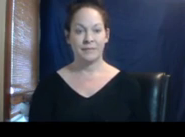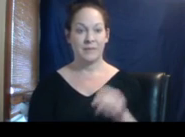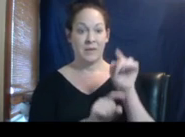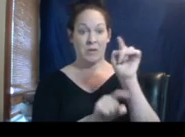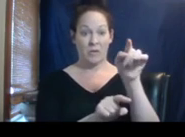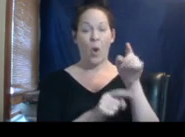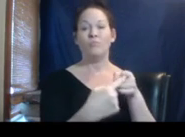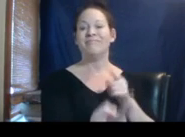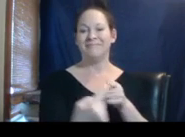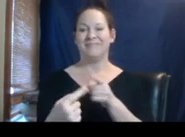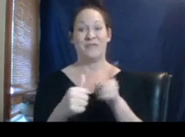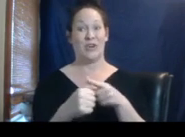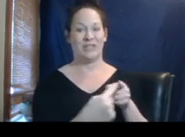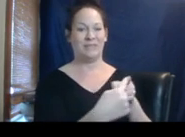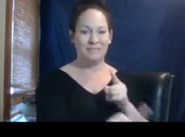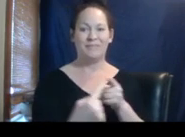I will change my signs.